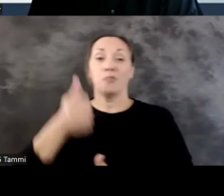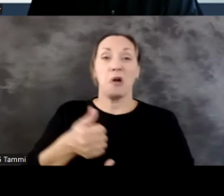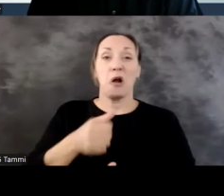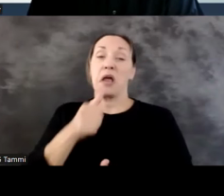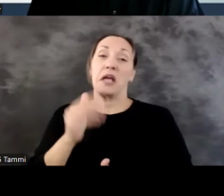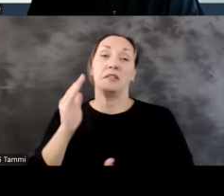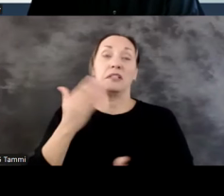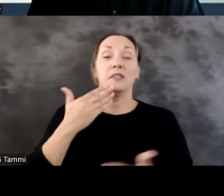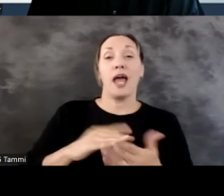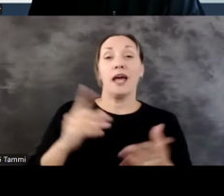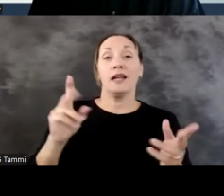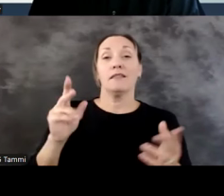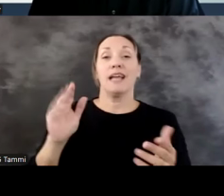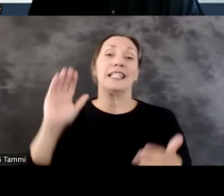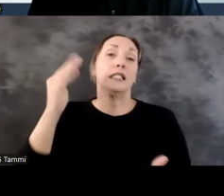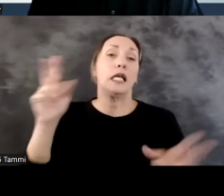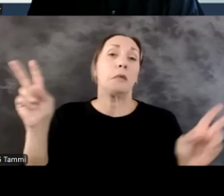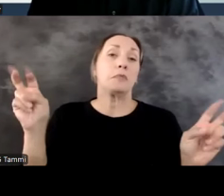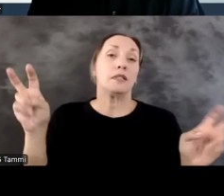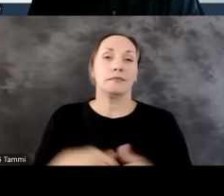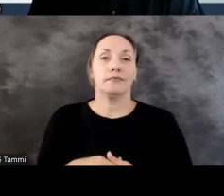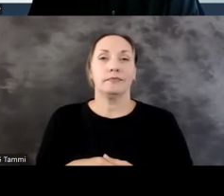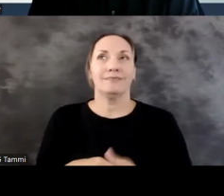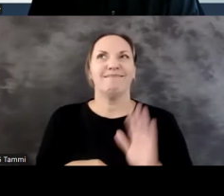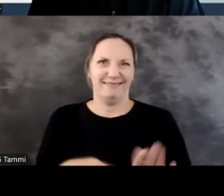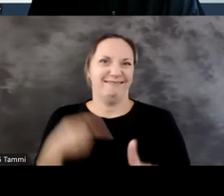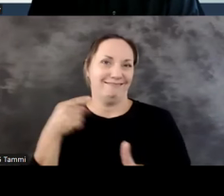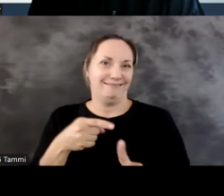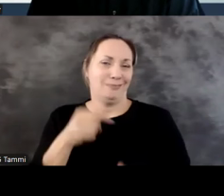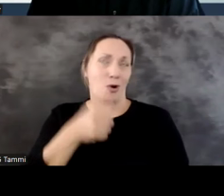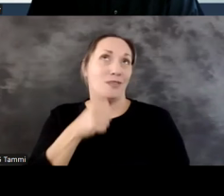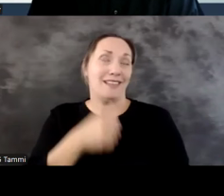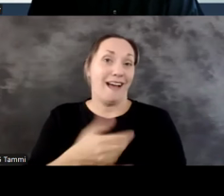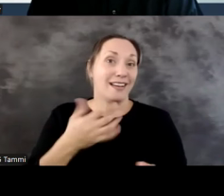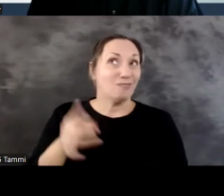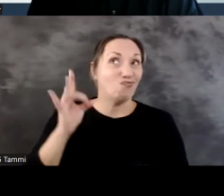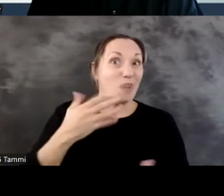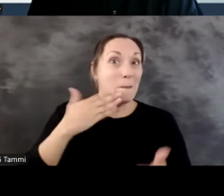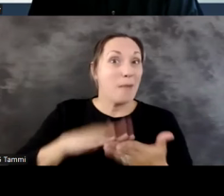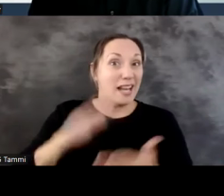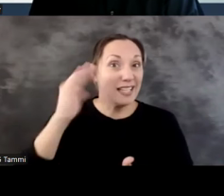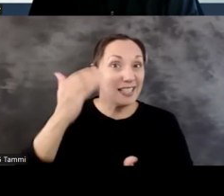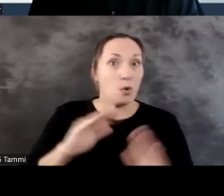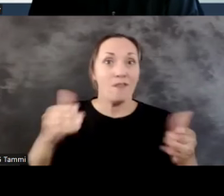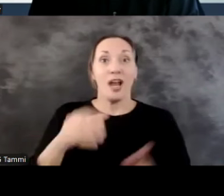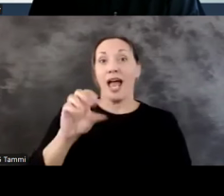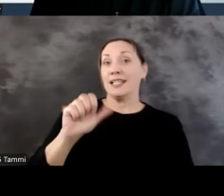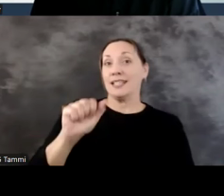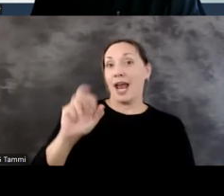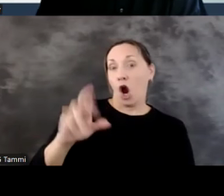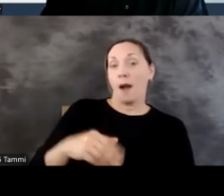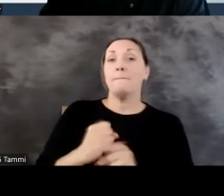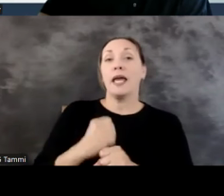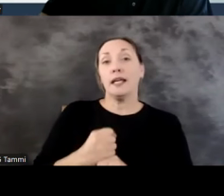it seems. Okay, so tomorrow really isn't as bad as it seems. We're focusing at SAR on making a